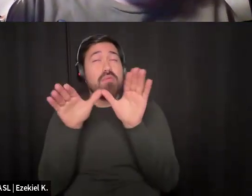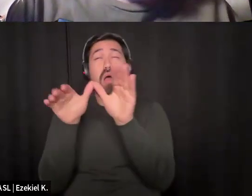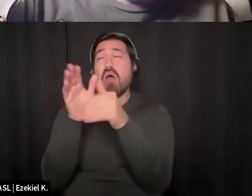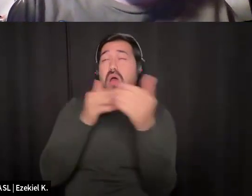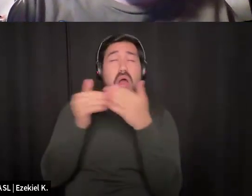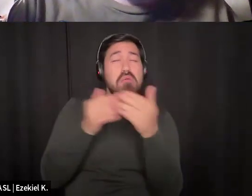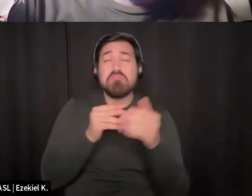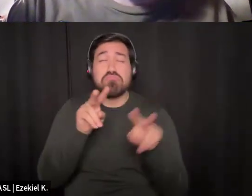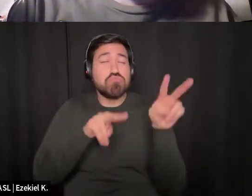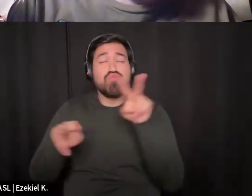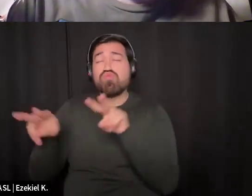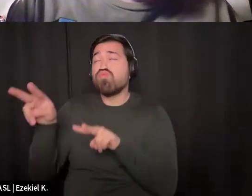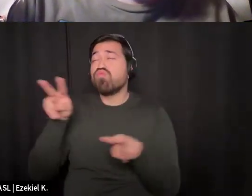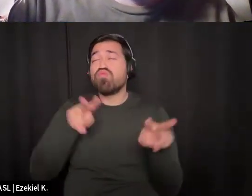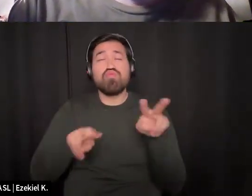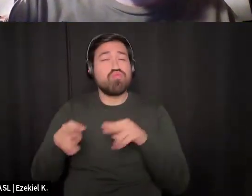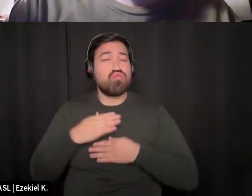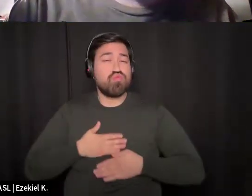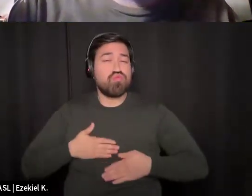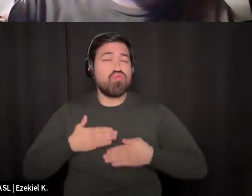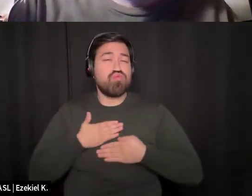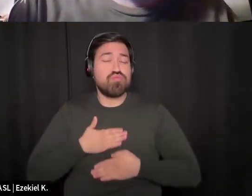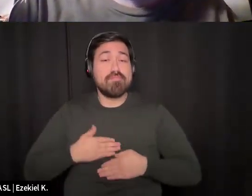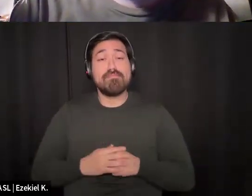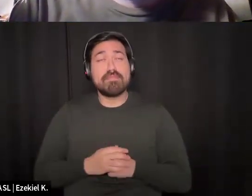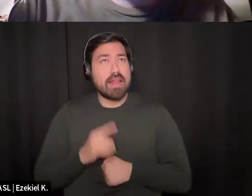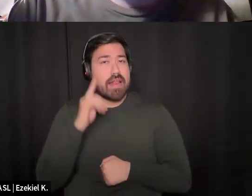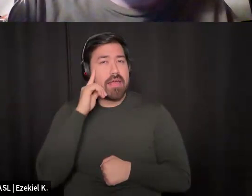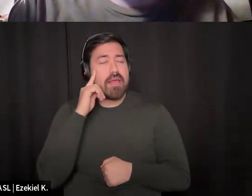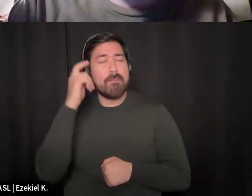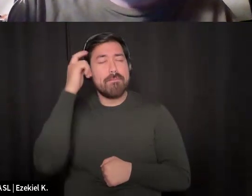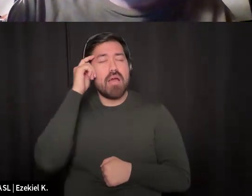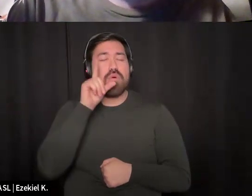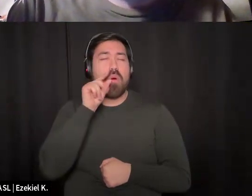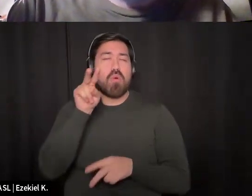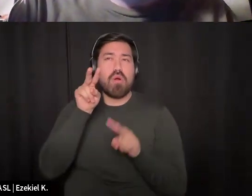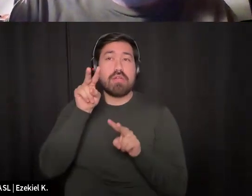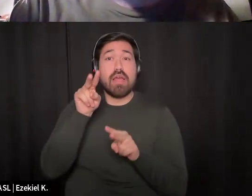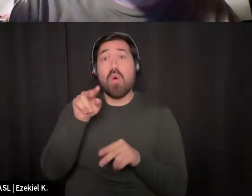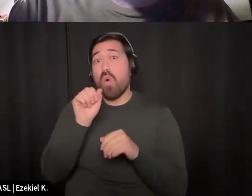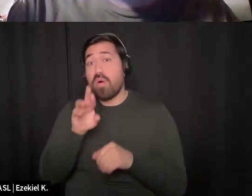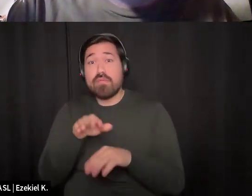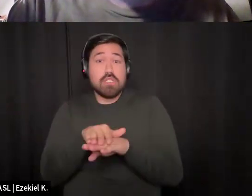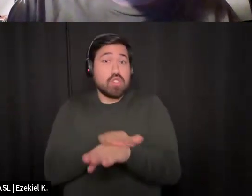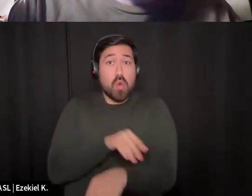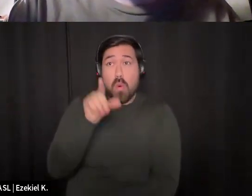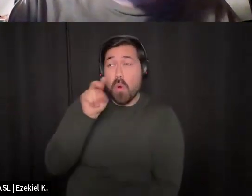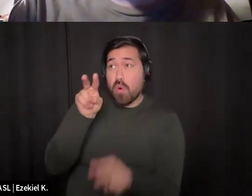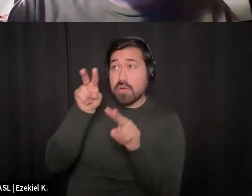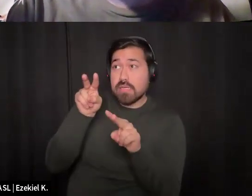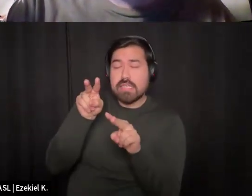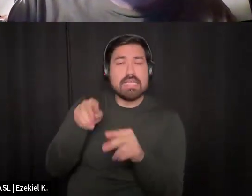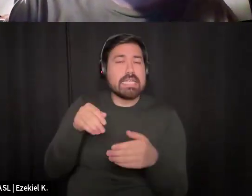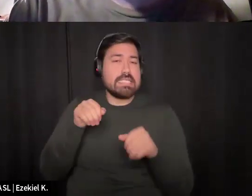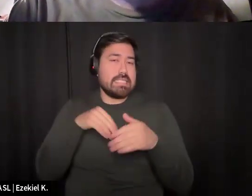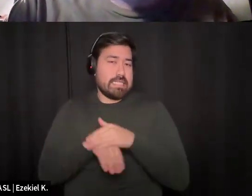thing. Um, so I think that mindful birding is and slow birding are very accessible for